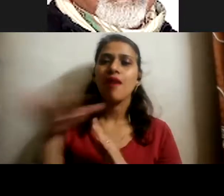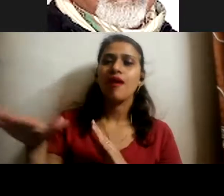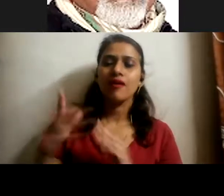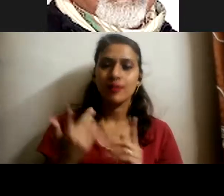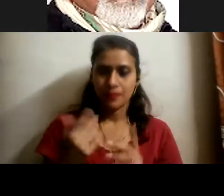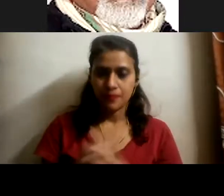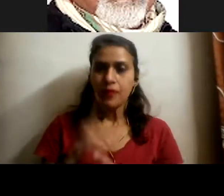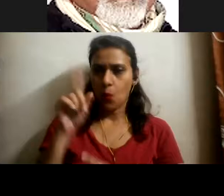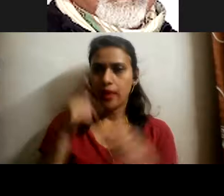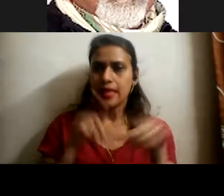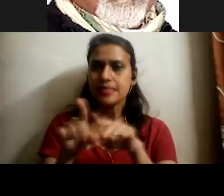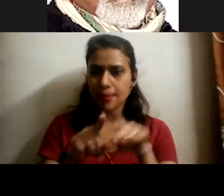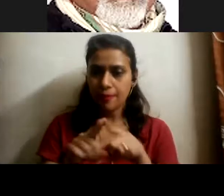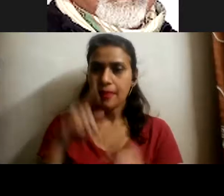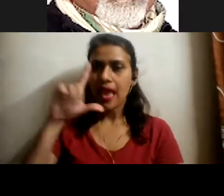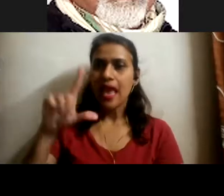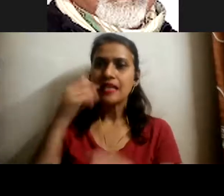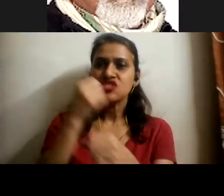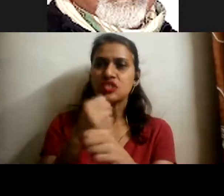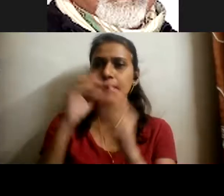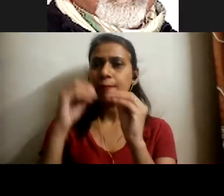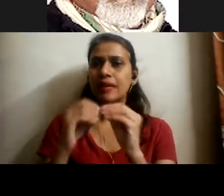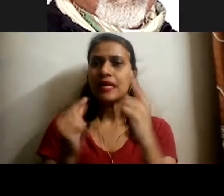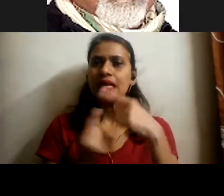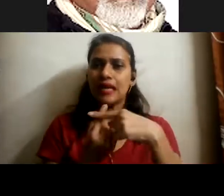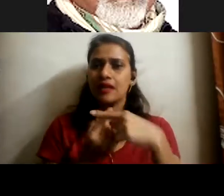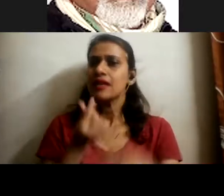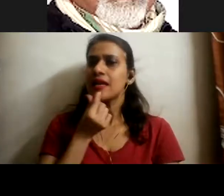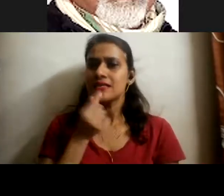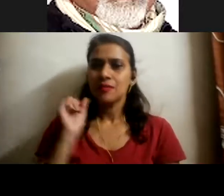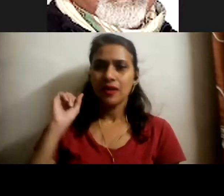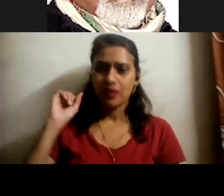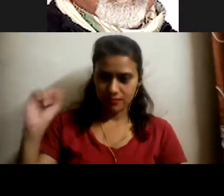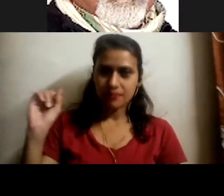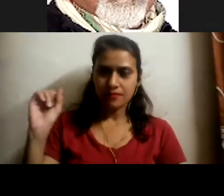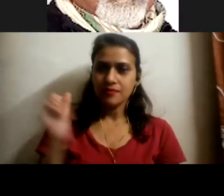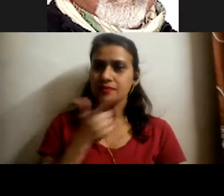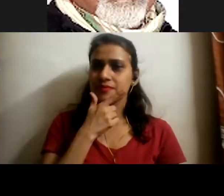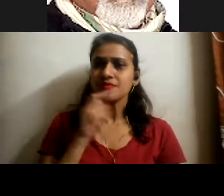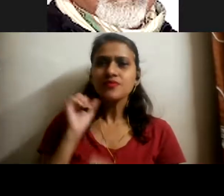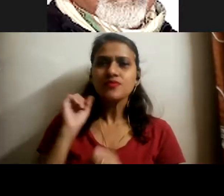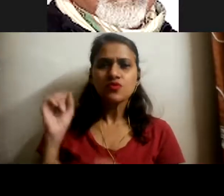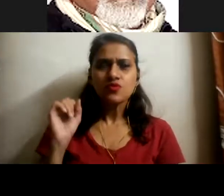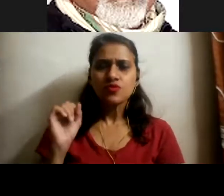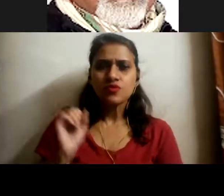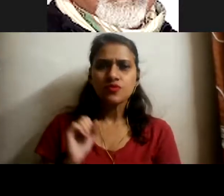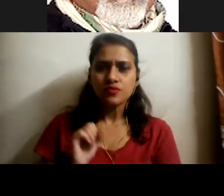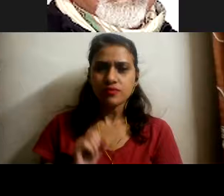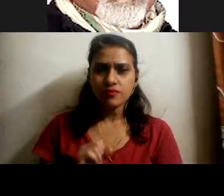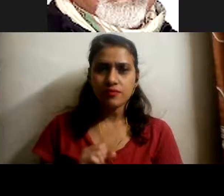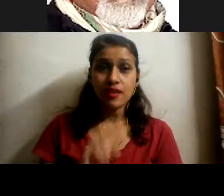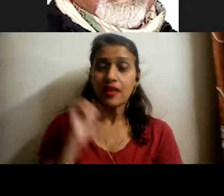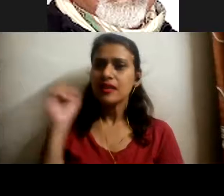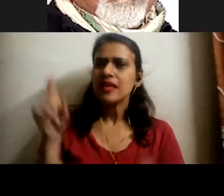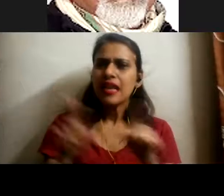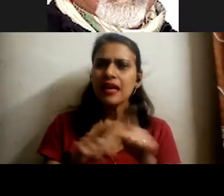of LGBTQ community, right? There was this judgment, and wherein it